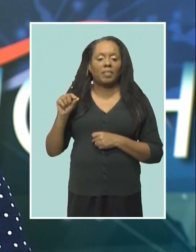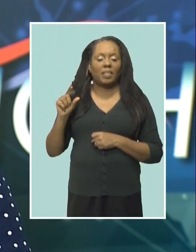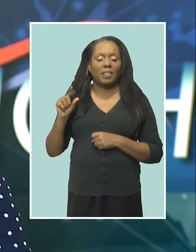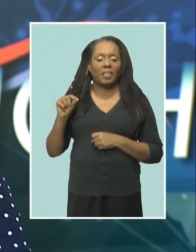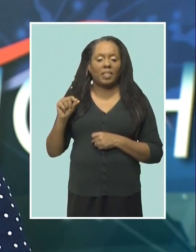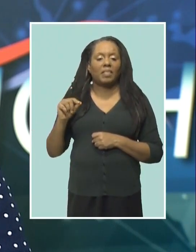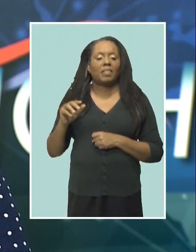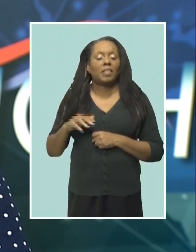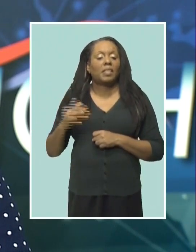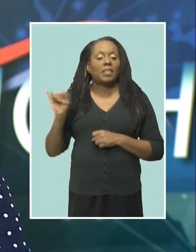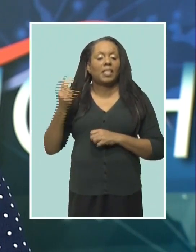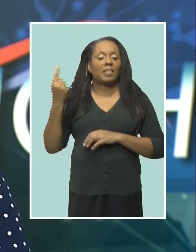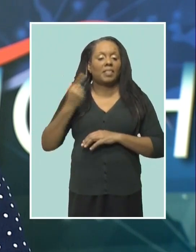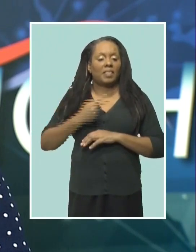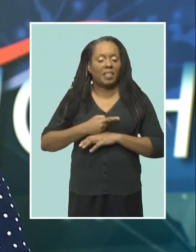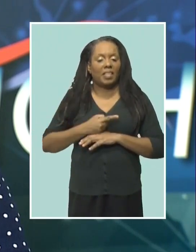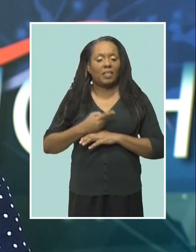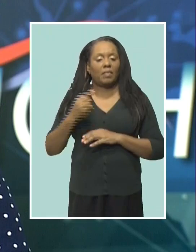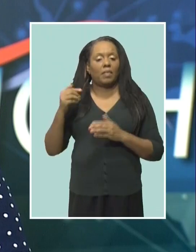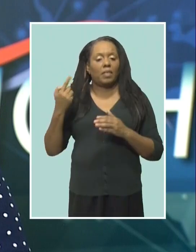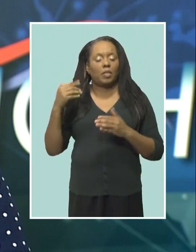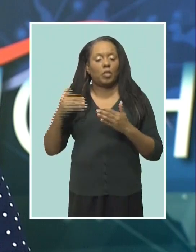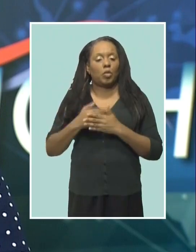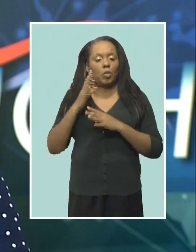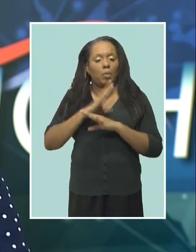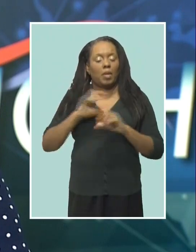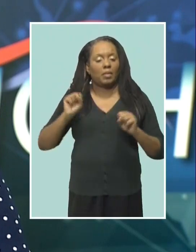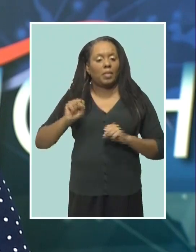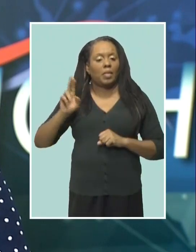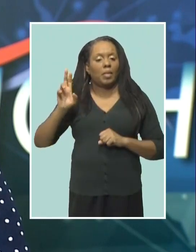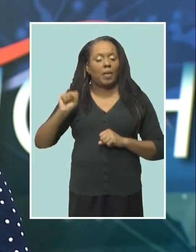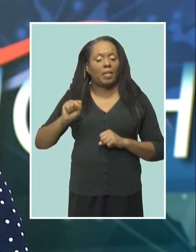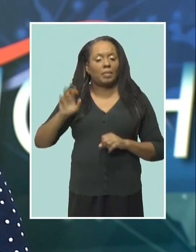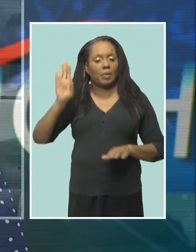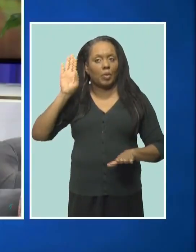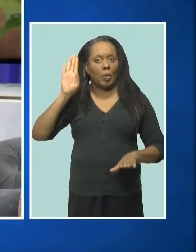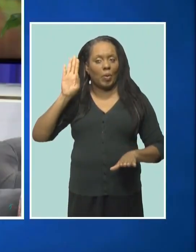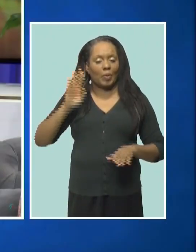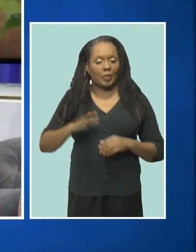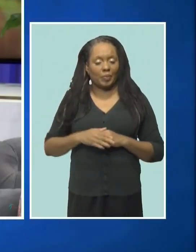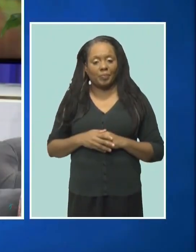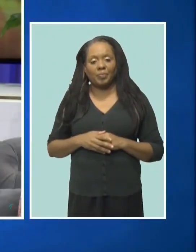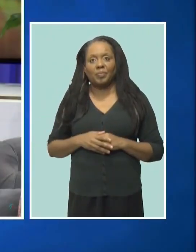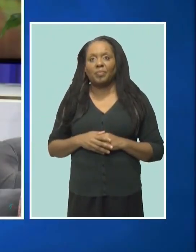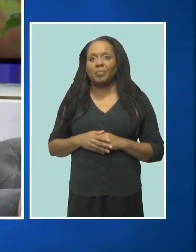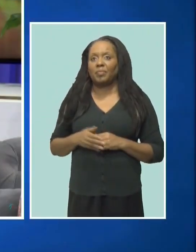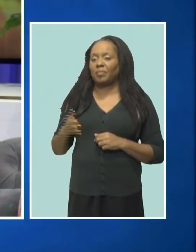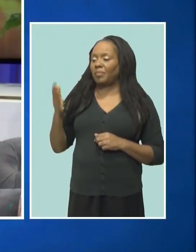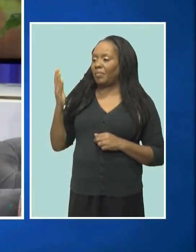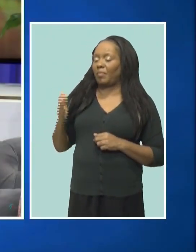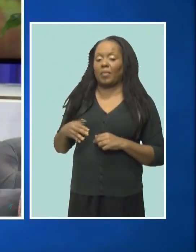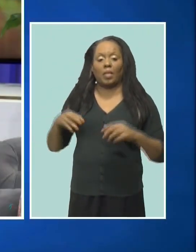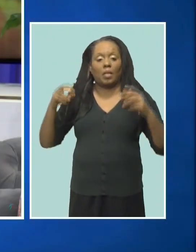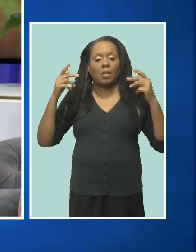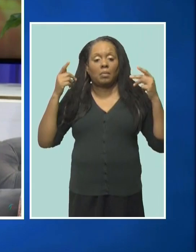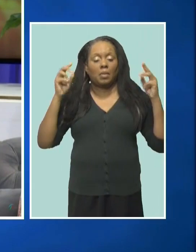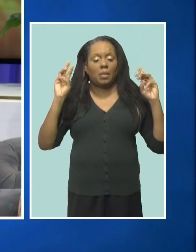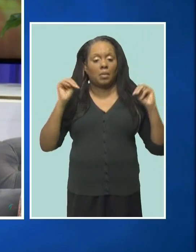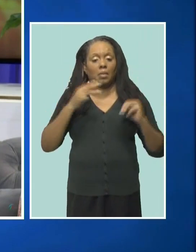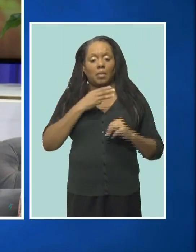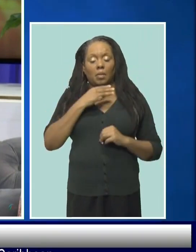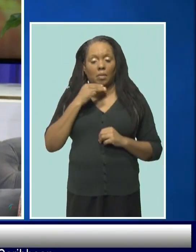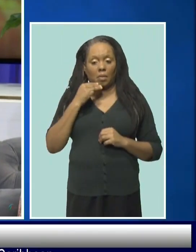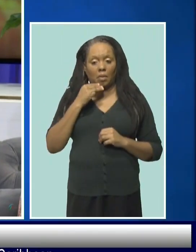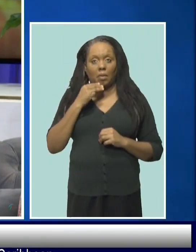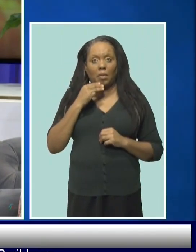the day of the inauguration of the President of the United States. I think Prime Minister Motley is absolutely right to